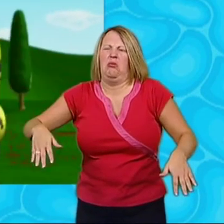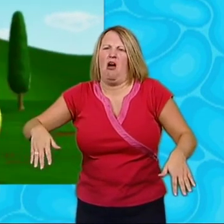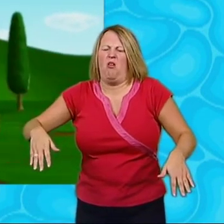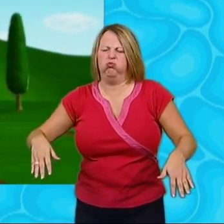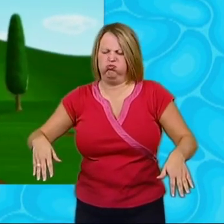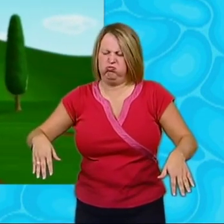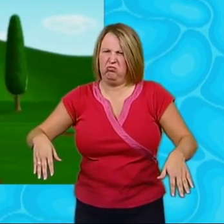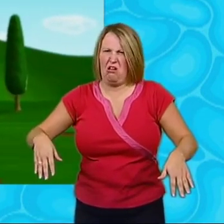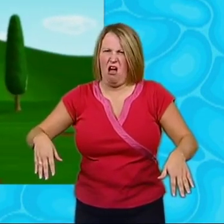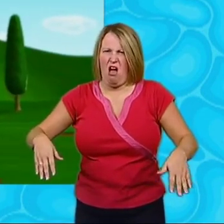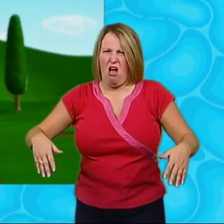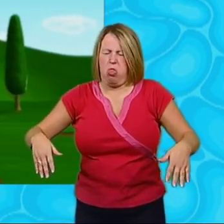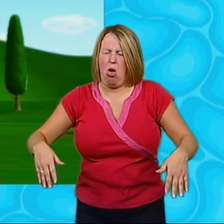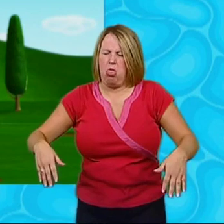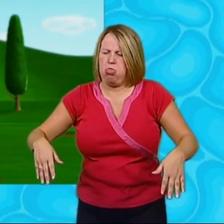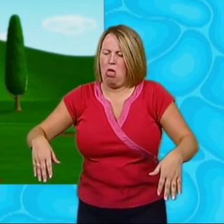Oops.